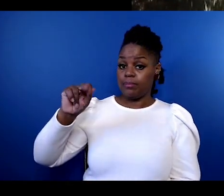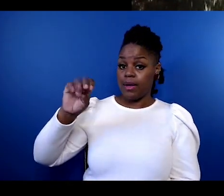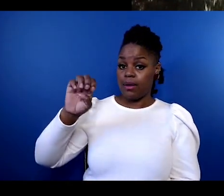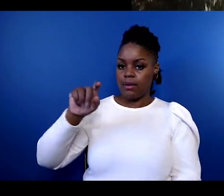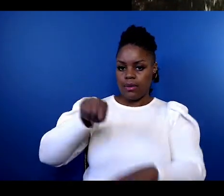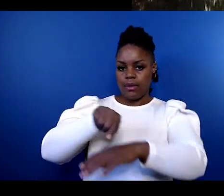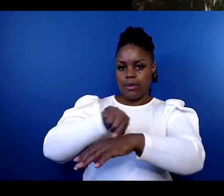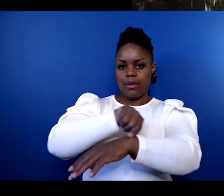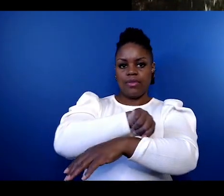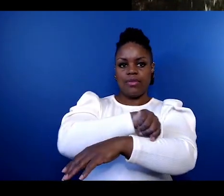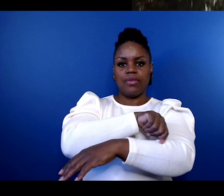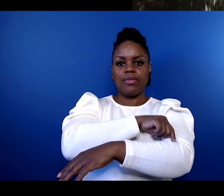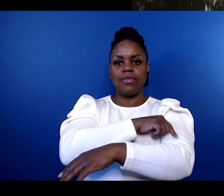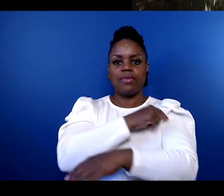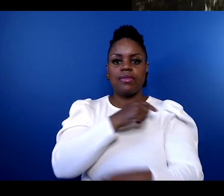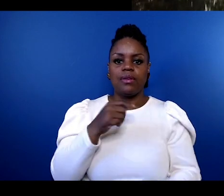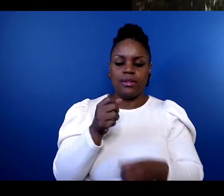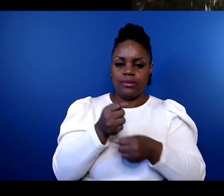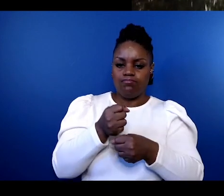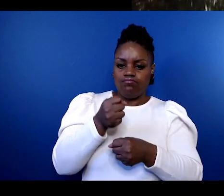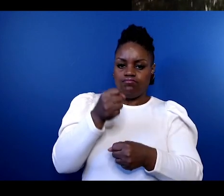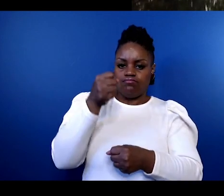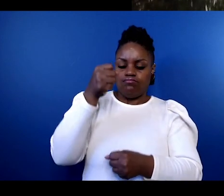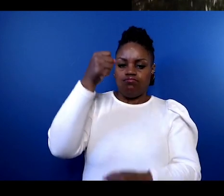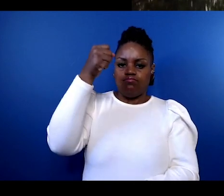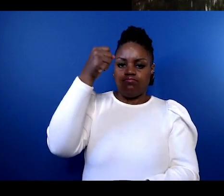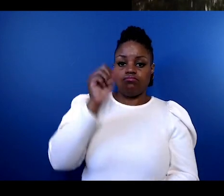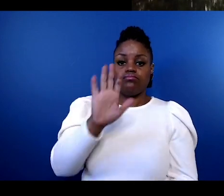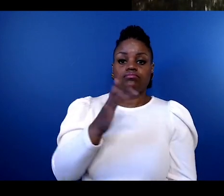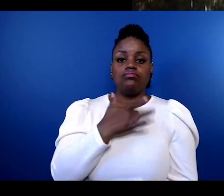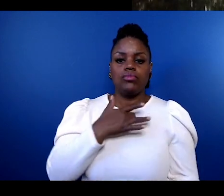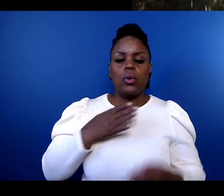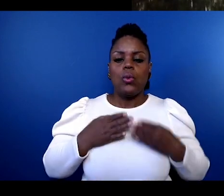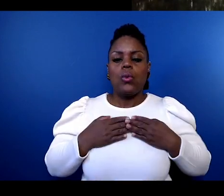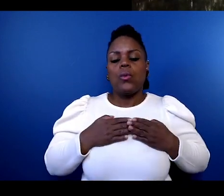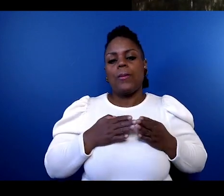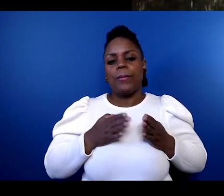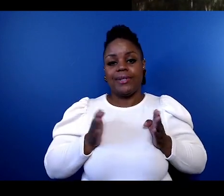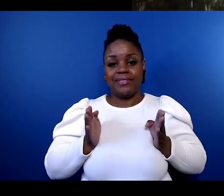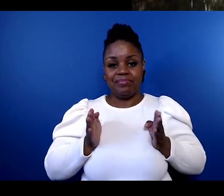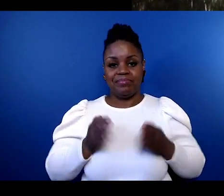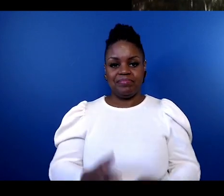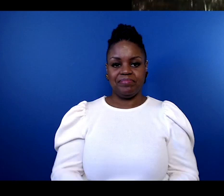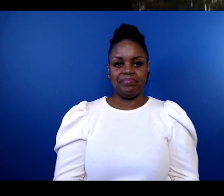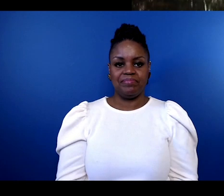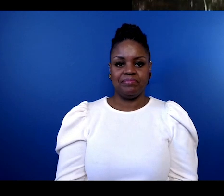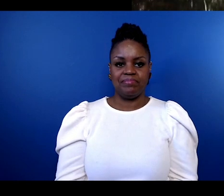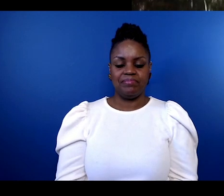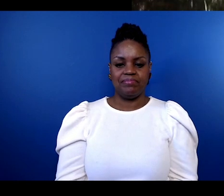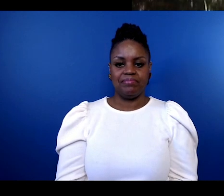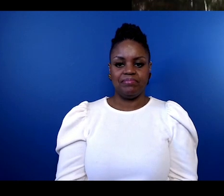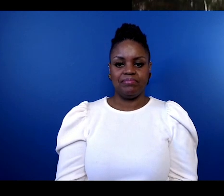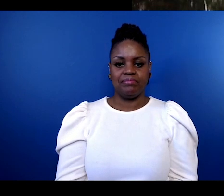Now we're going to bring the arms out to your side. Swan dive down as you exhale. And we're just going to slow it down a little bit. Grab